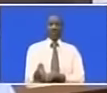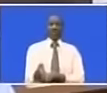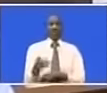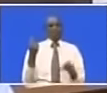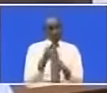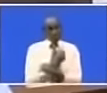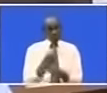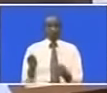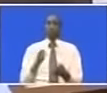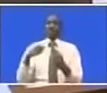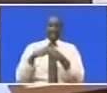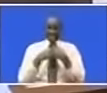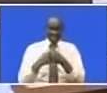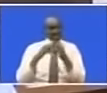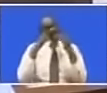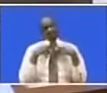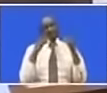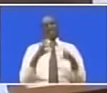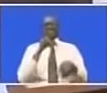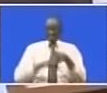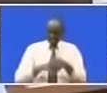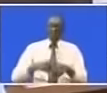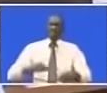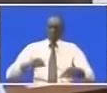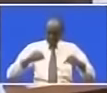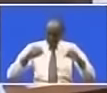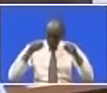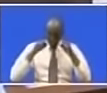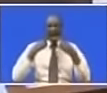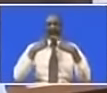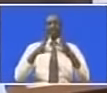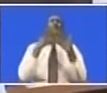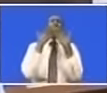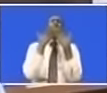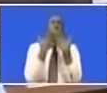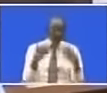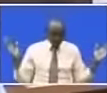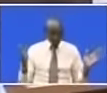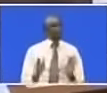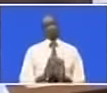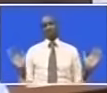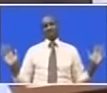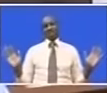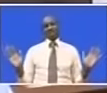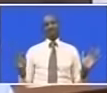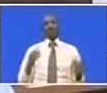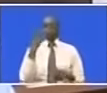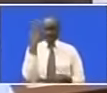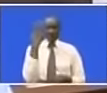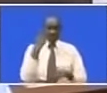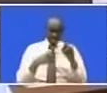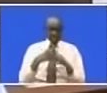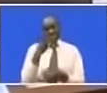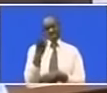for electoral challenges. So once the chairman of the NEC announces that, that is it for the next 5 years.